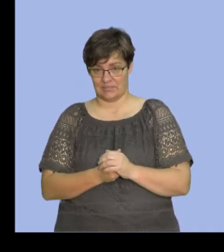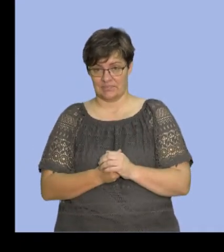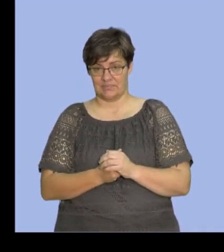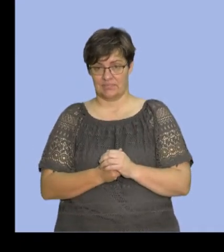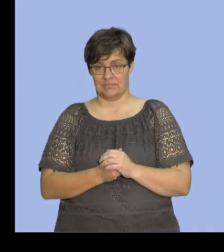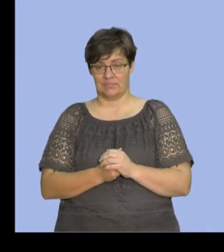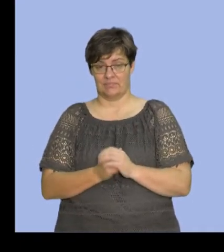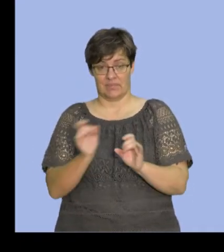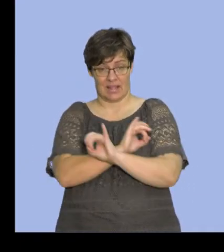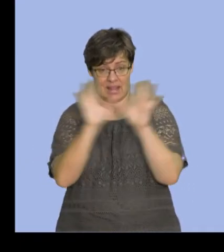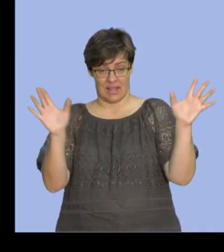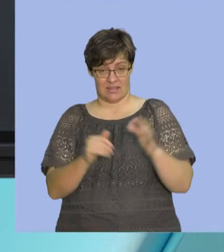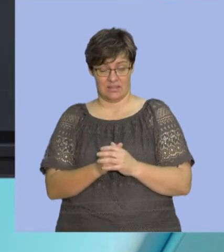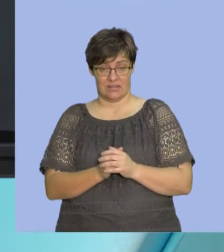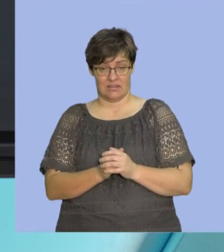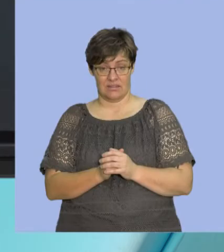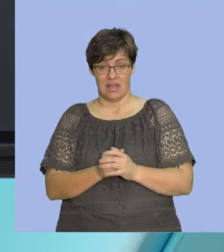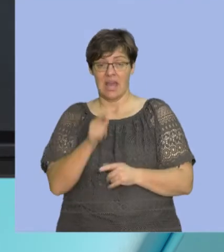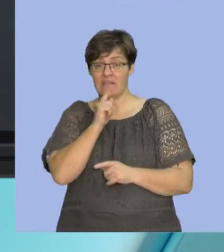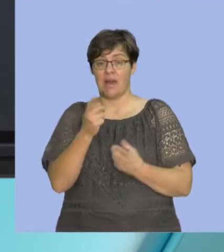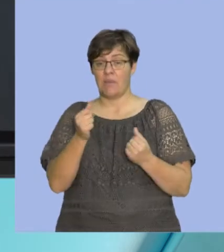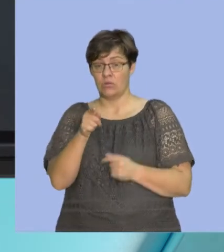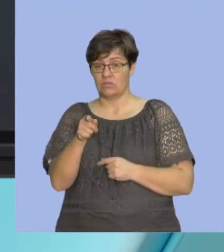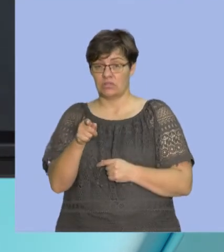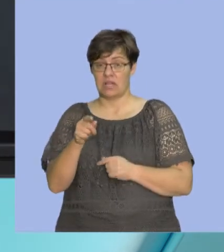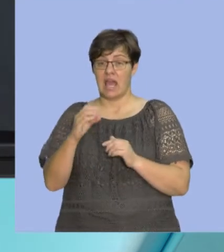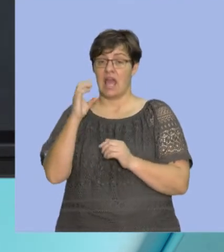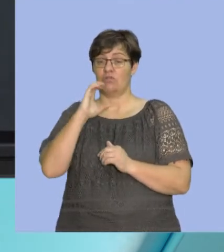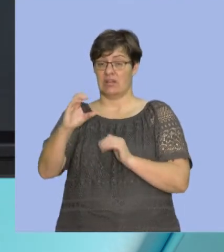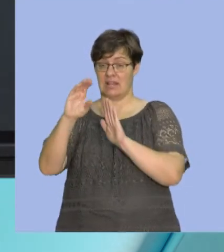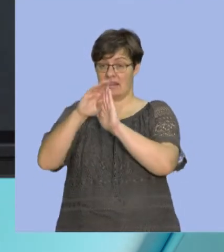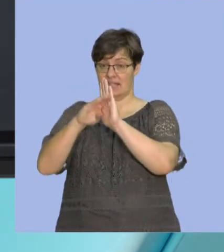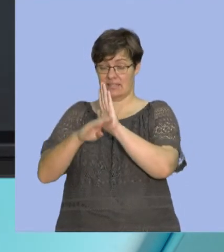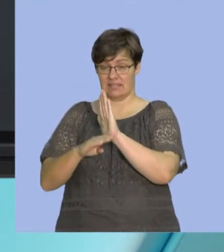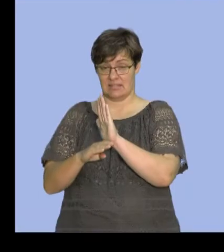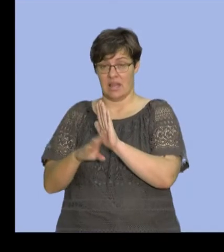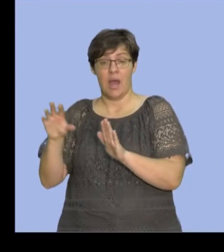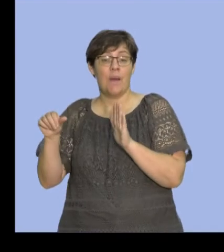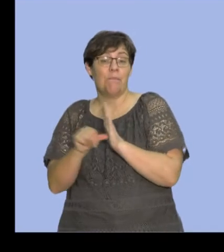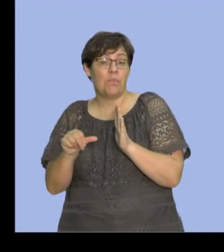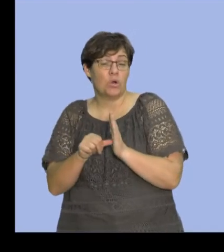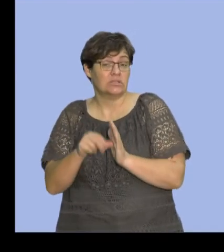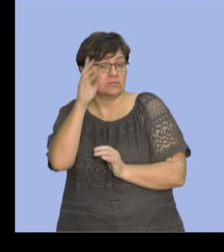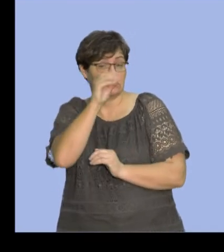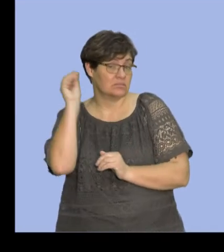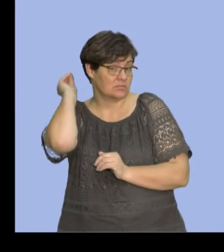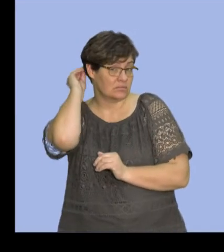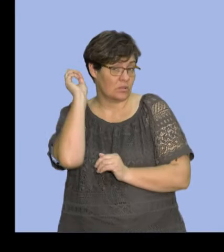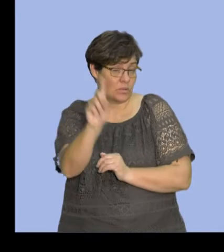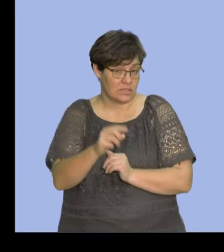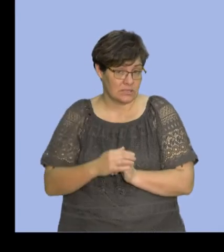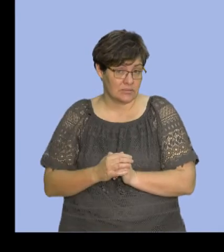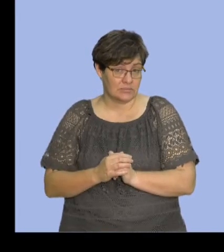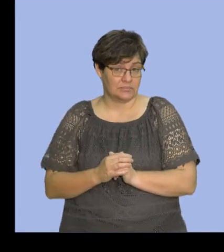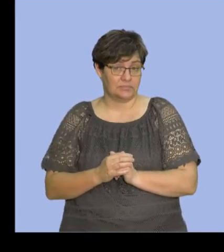list. Clear? So if that amount is in my creditors list, what's important for you to note is that